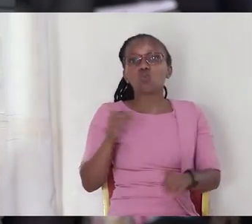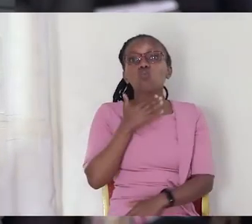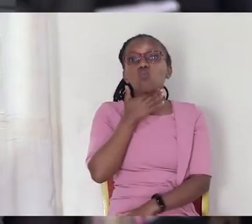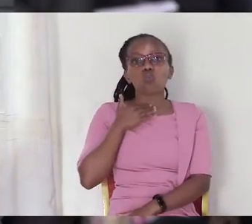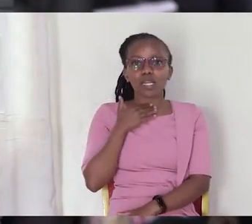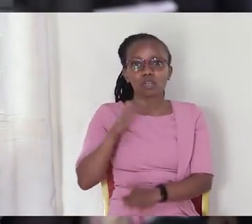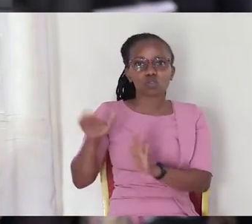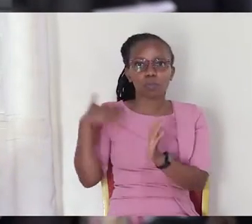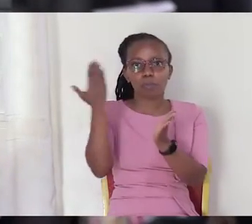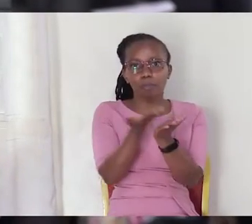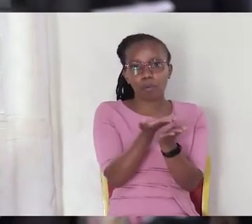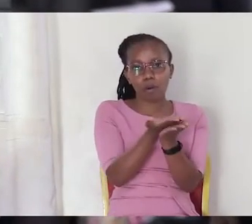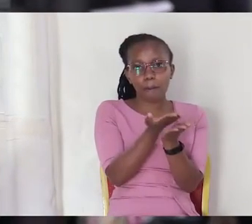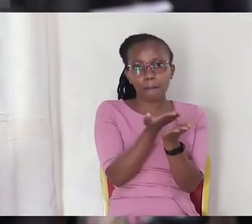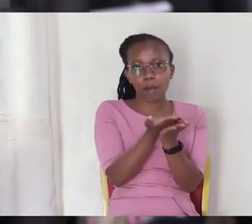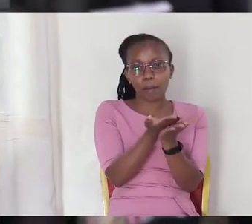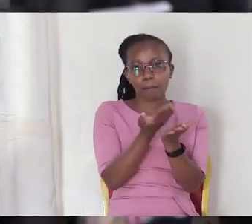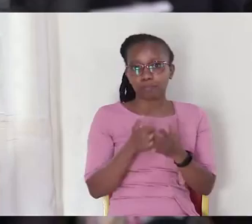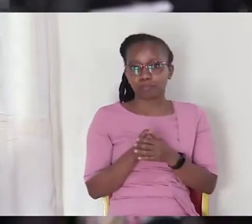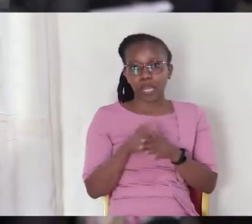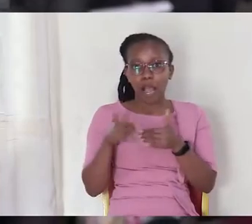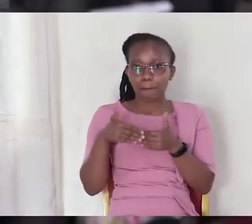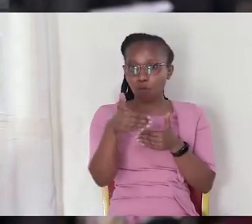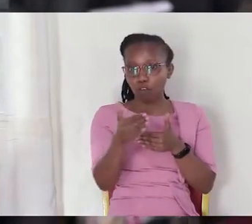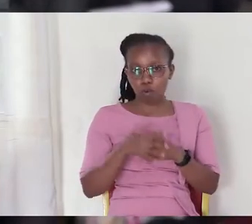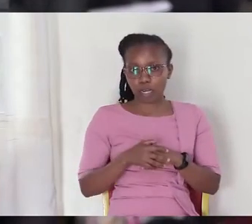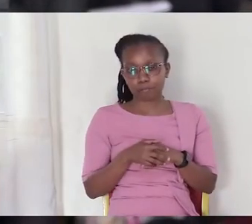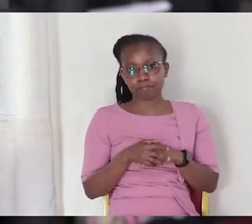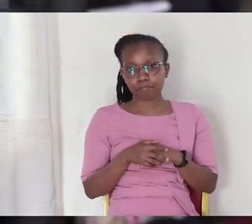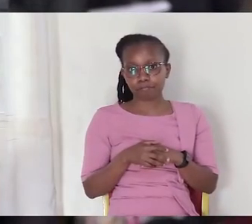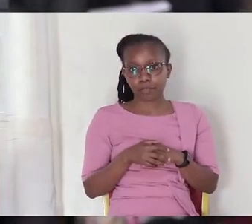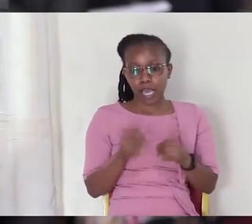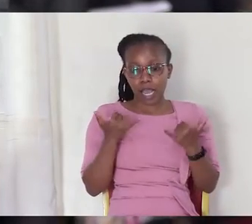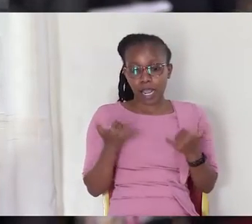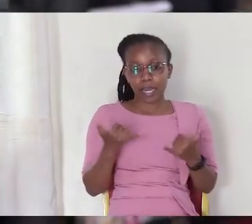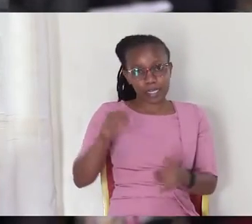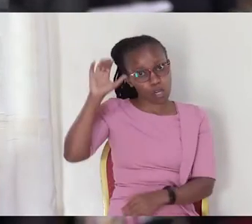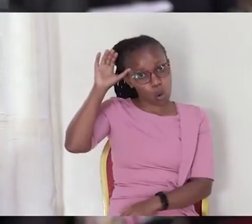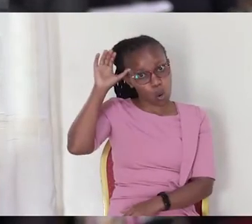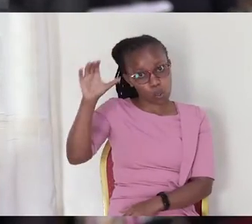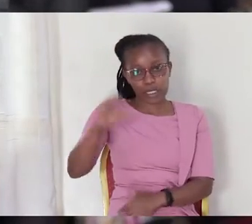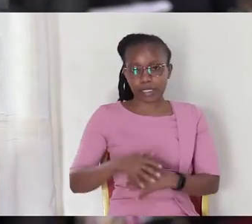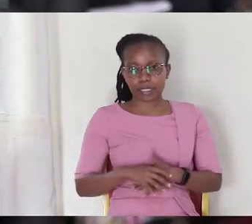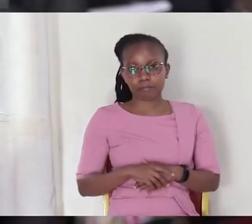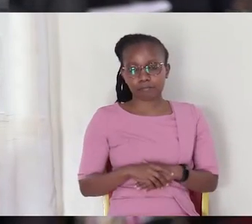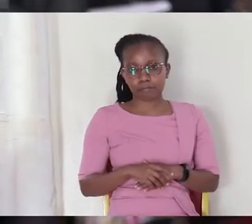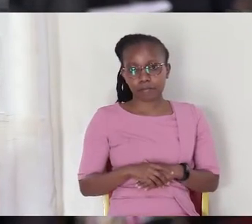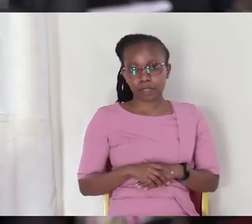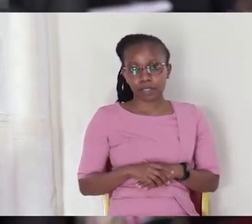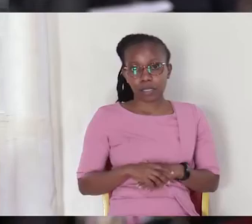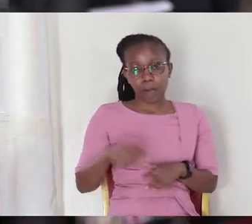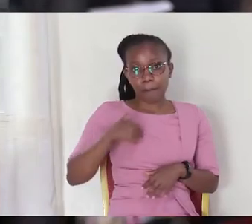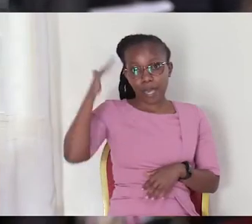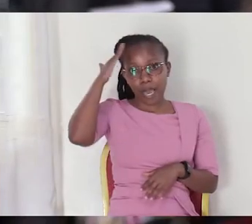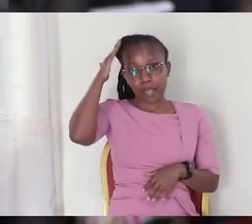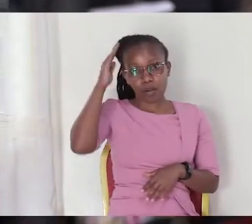to propose as moving forward, and also just given the current context, and I know Betty would speak